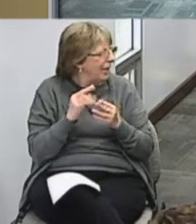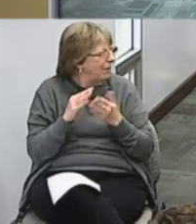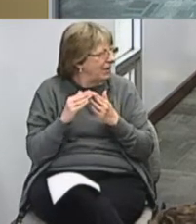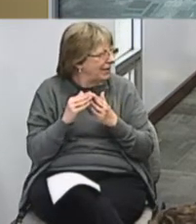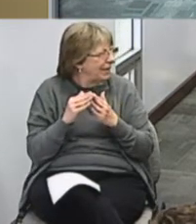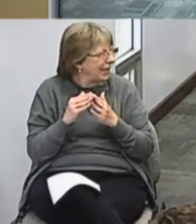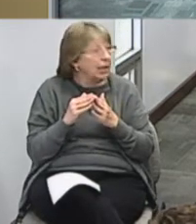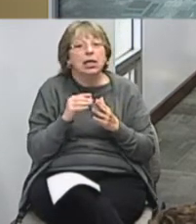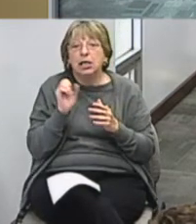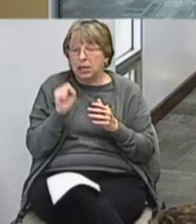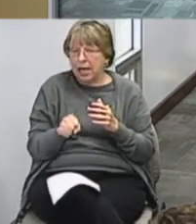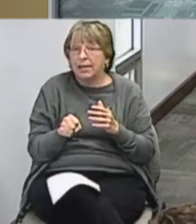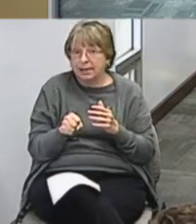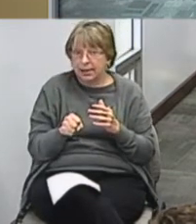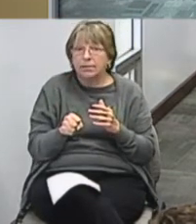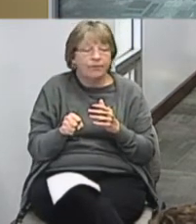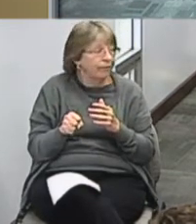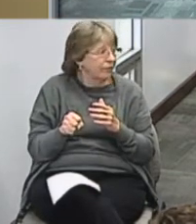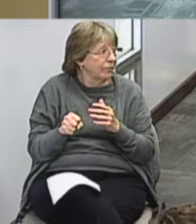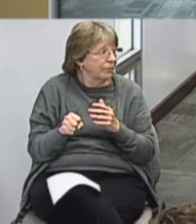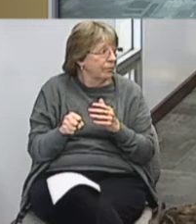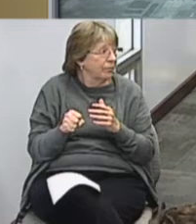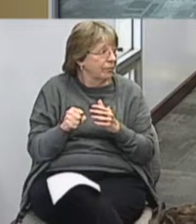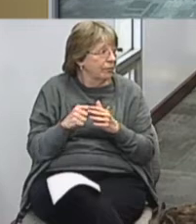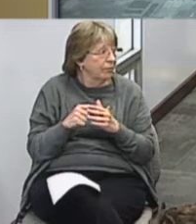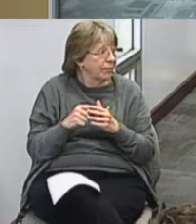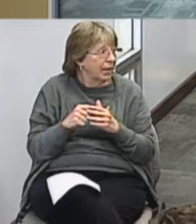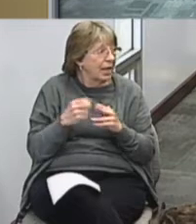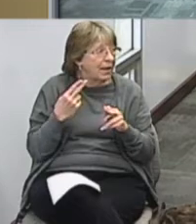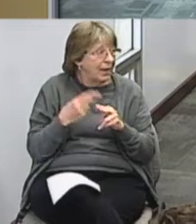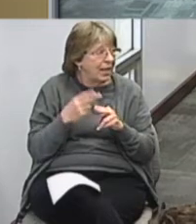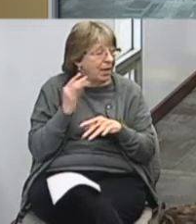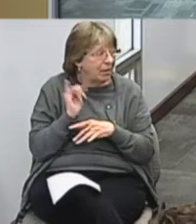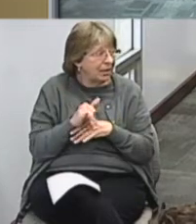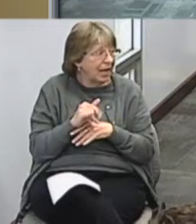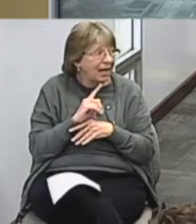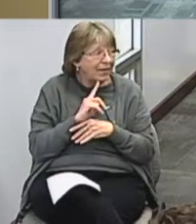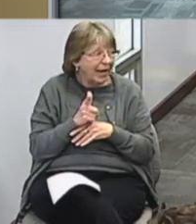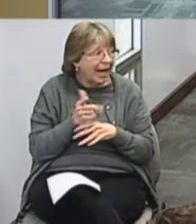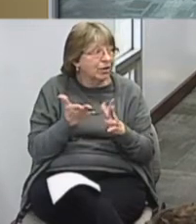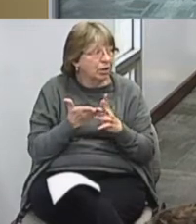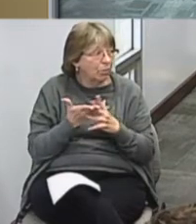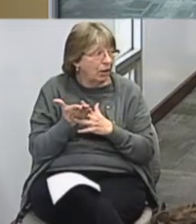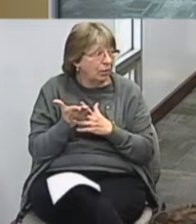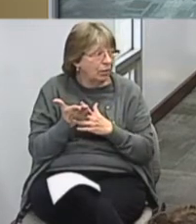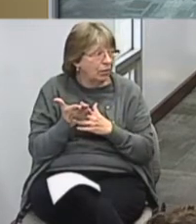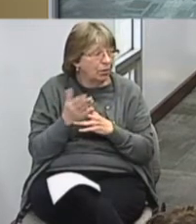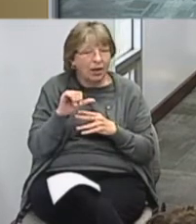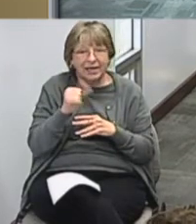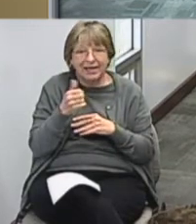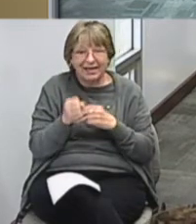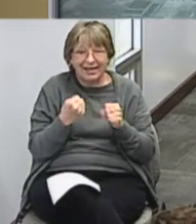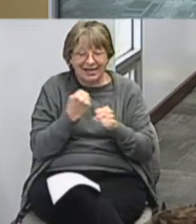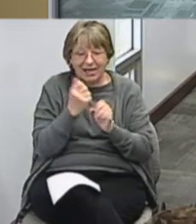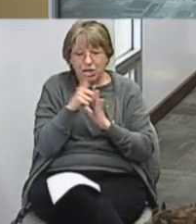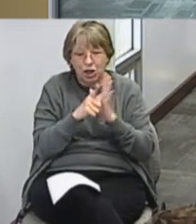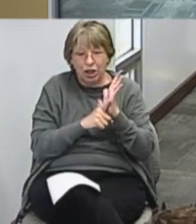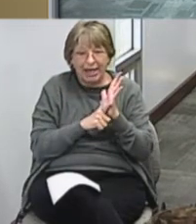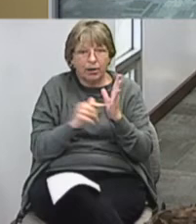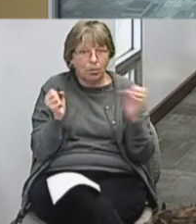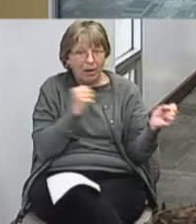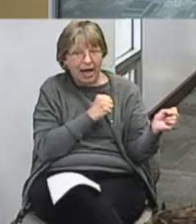Yes, it was actually originally named that, and they actually went through almost a 10-year legal battle to